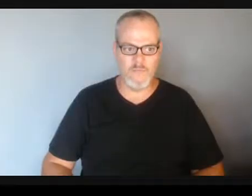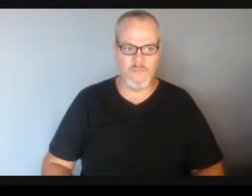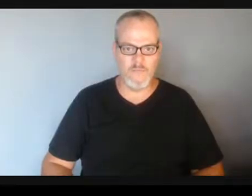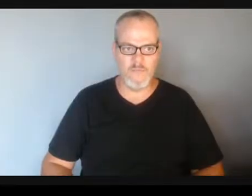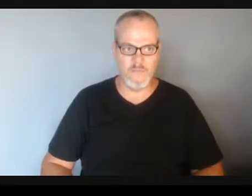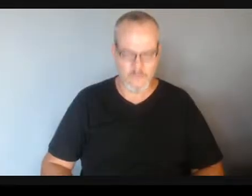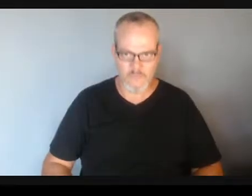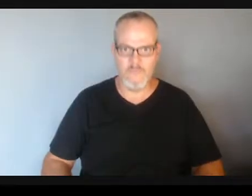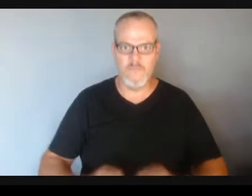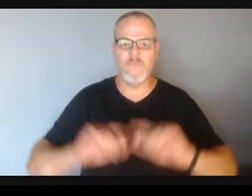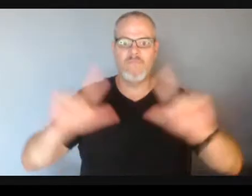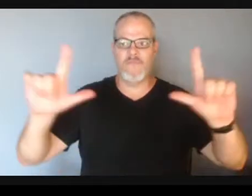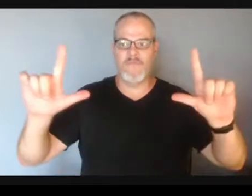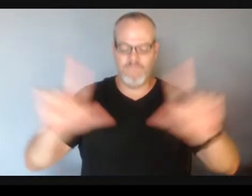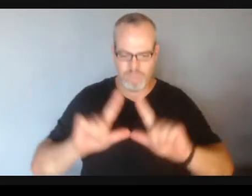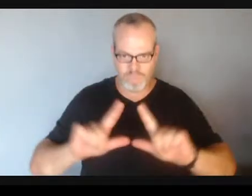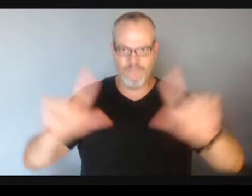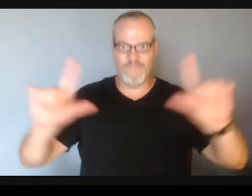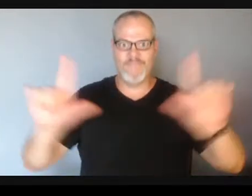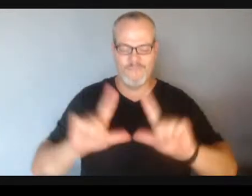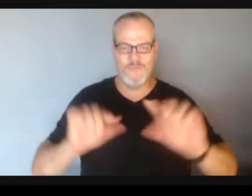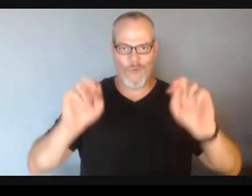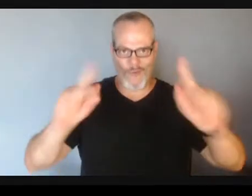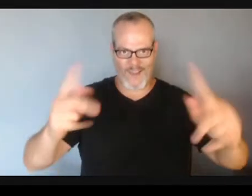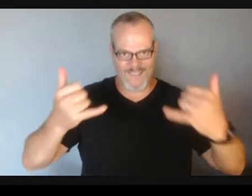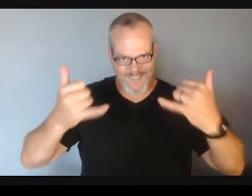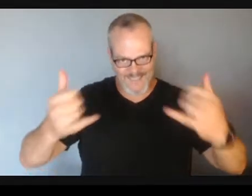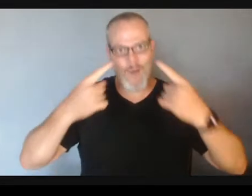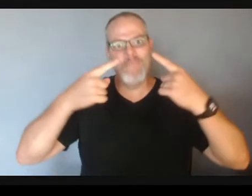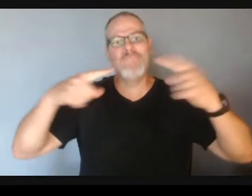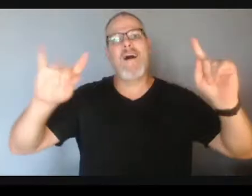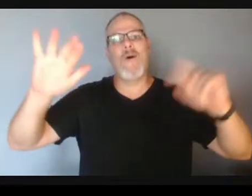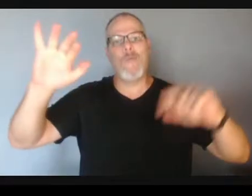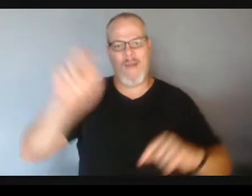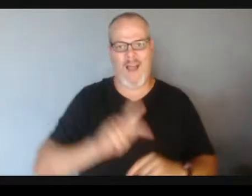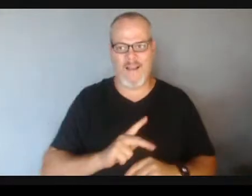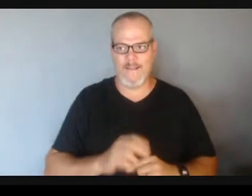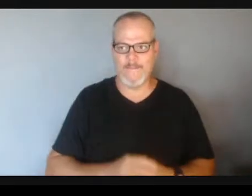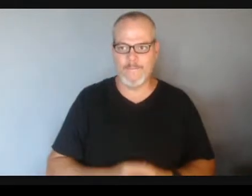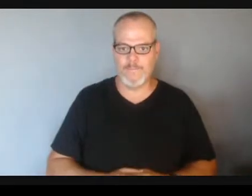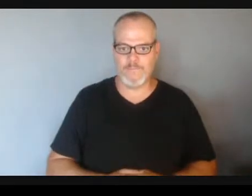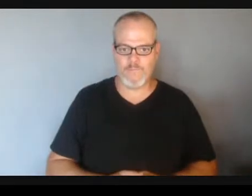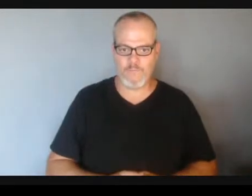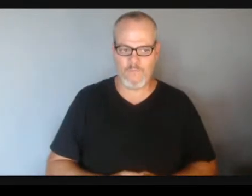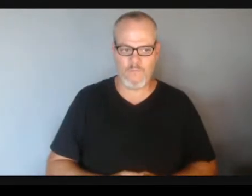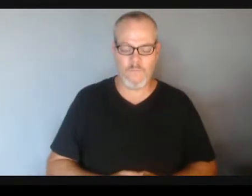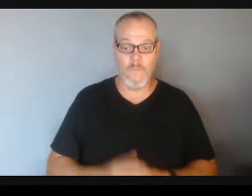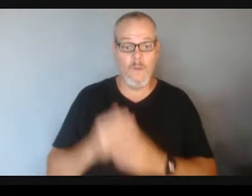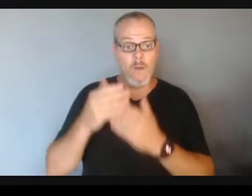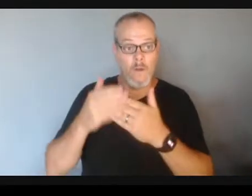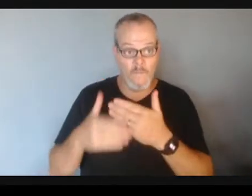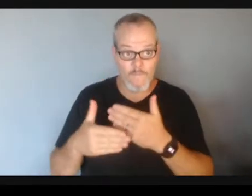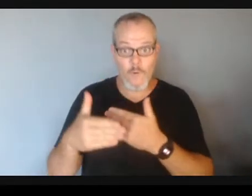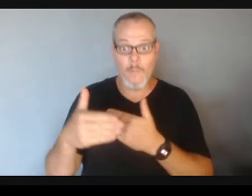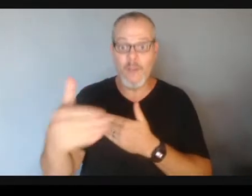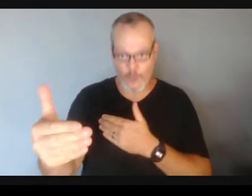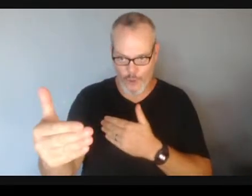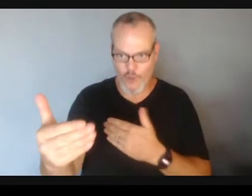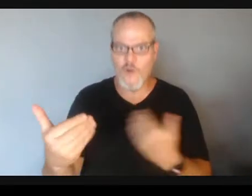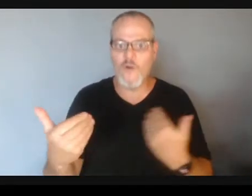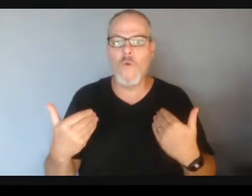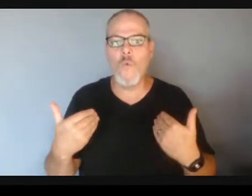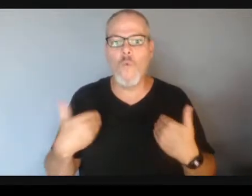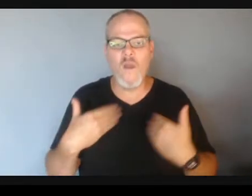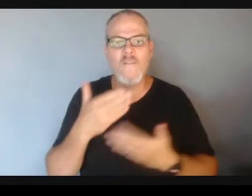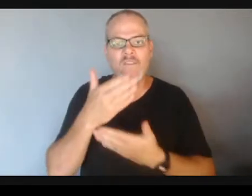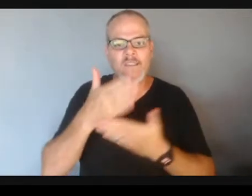There it is. Now, All right. Now we're back. All right. So from here, we did have